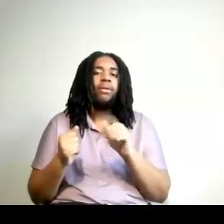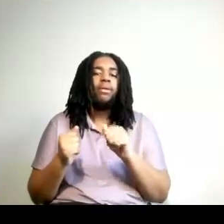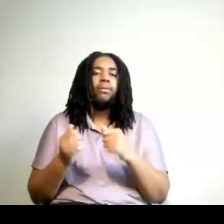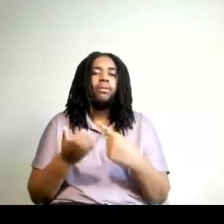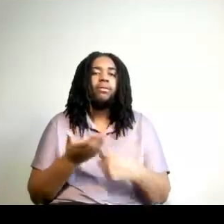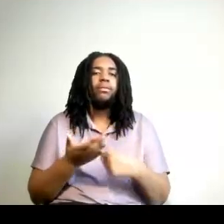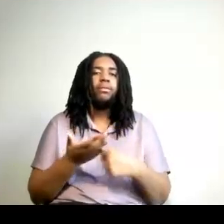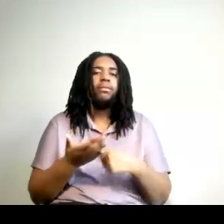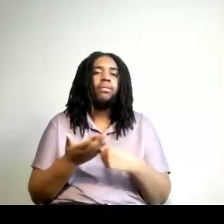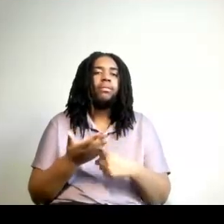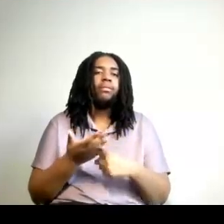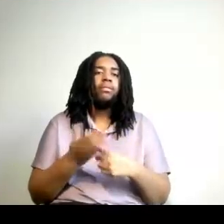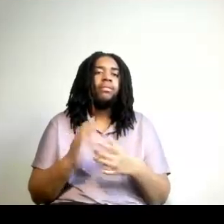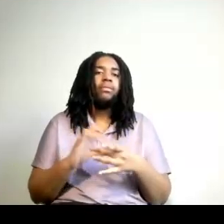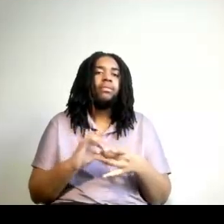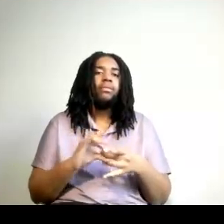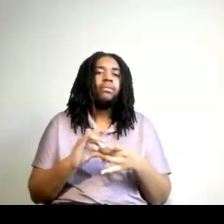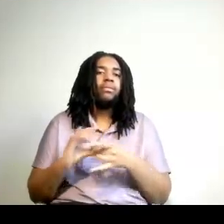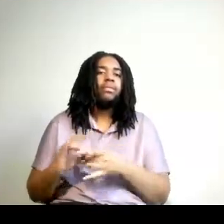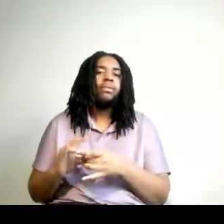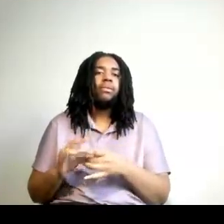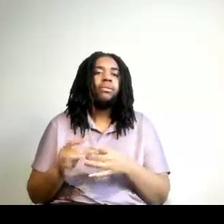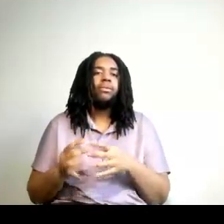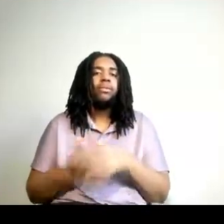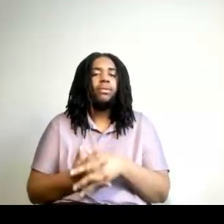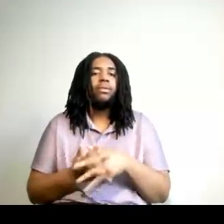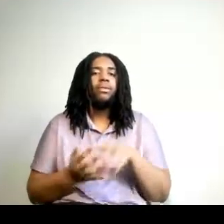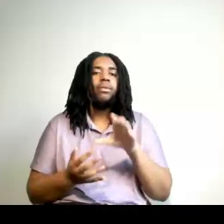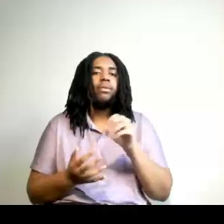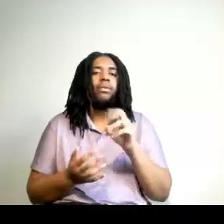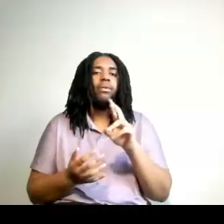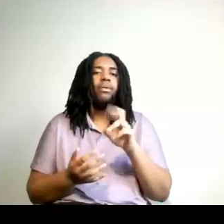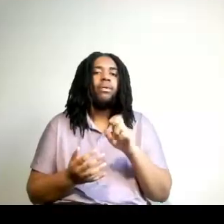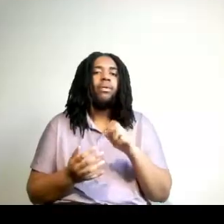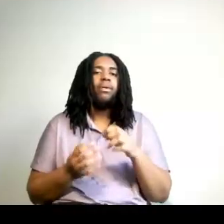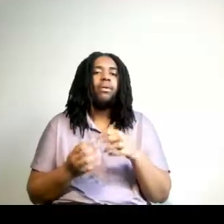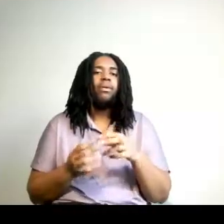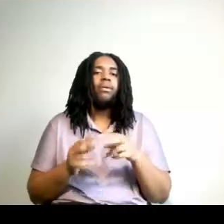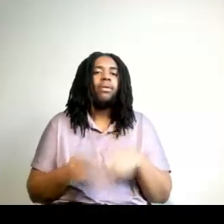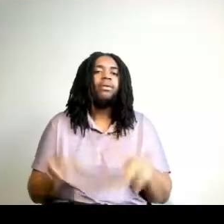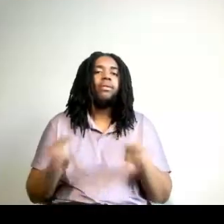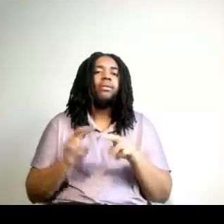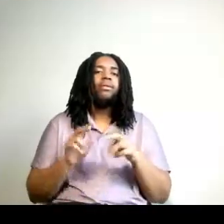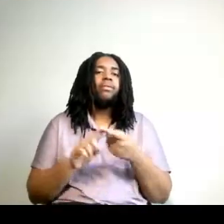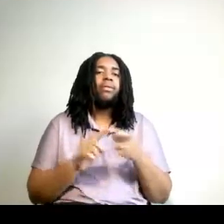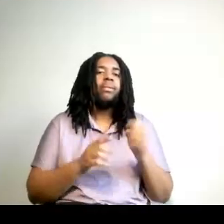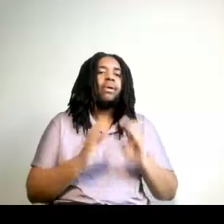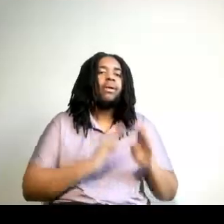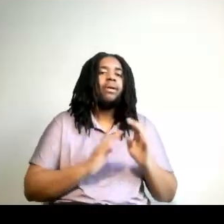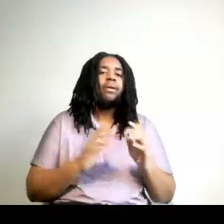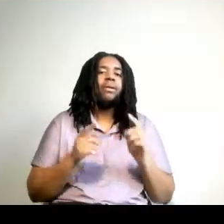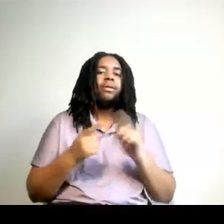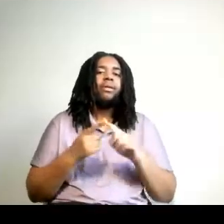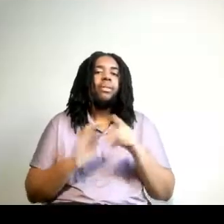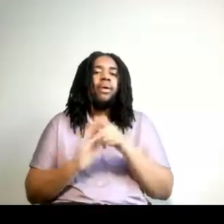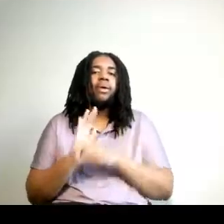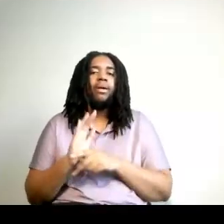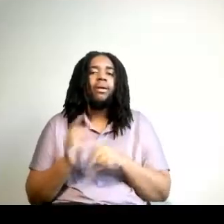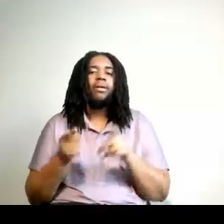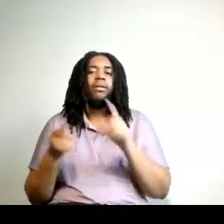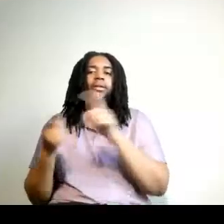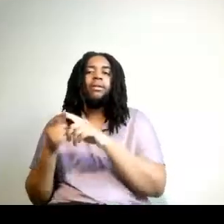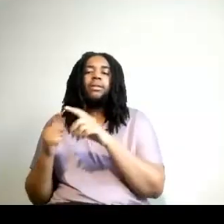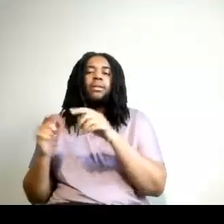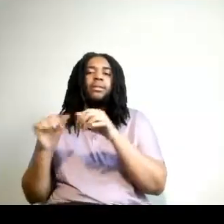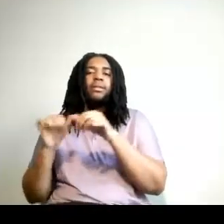in those core values of deep equity, biology to policy, and I always forget the third. Systems thinking.